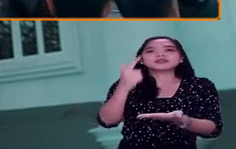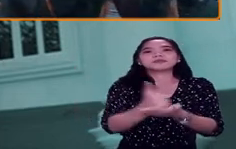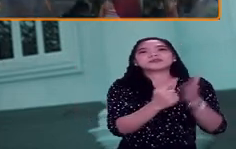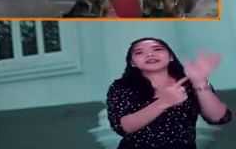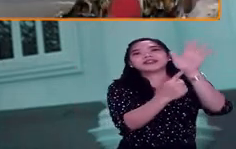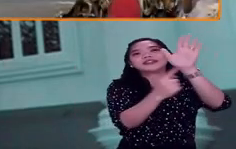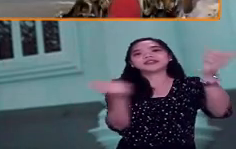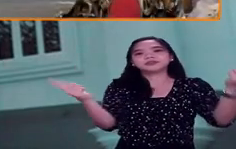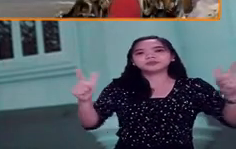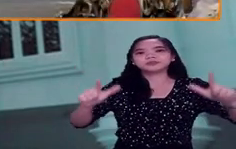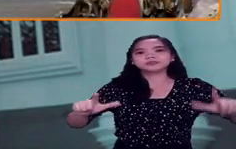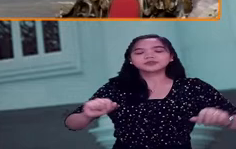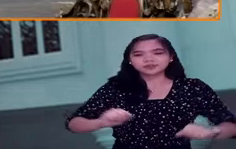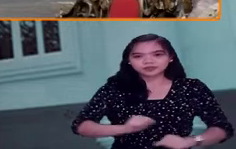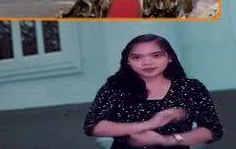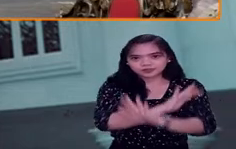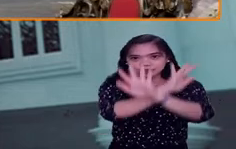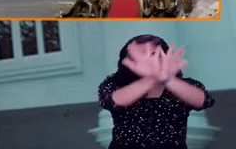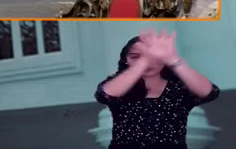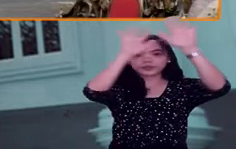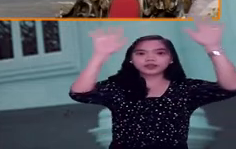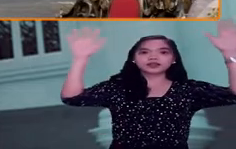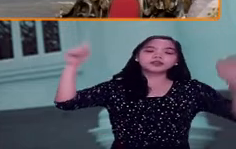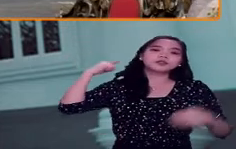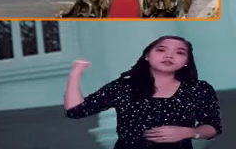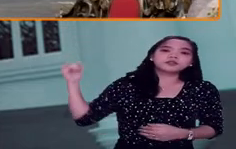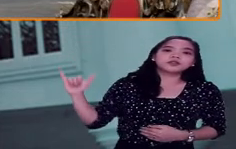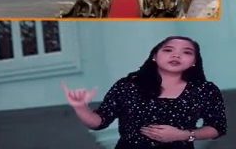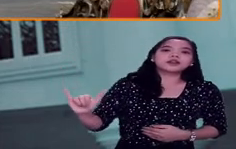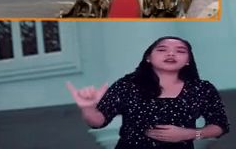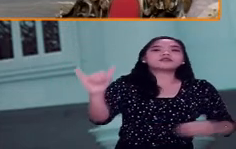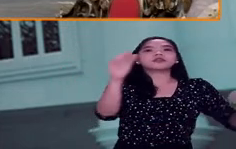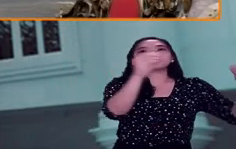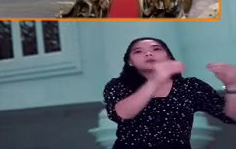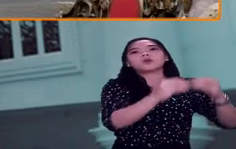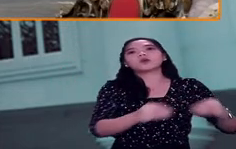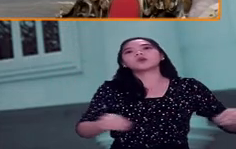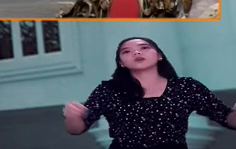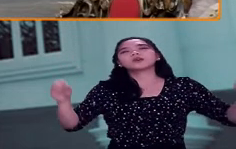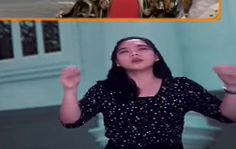blessed gospel light. Let it shine